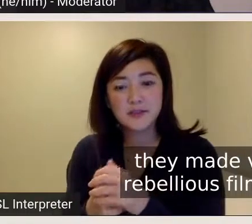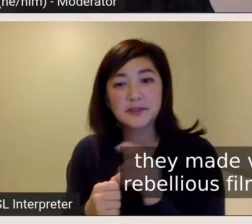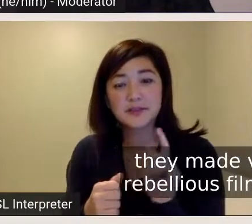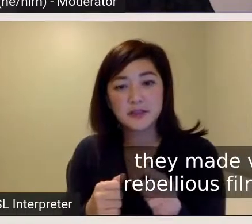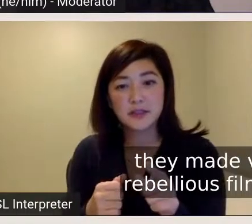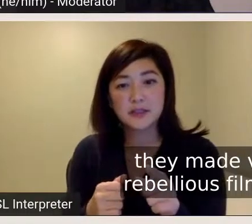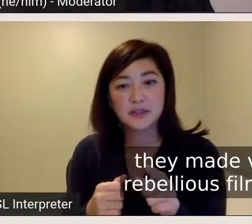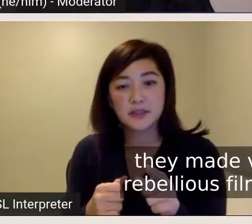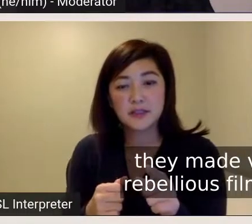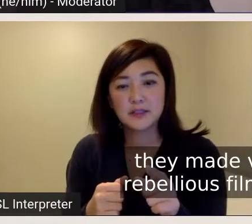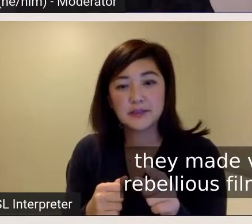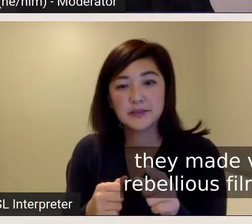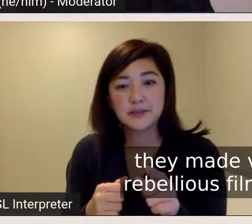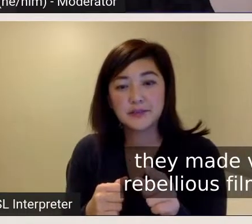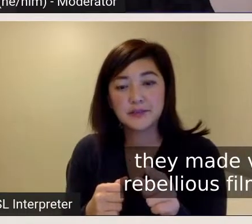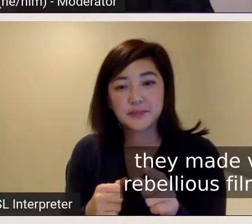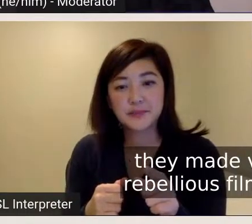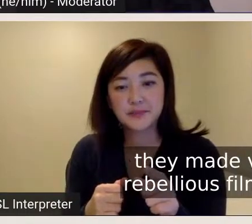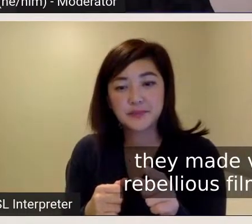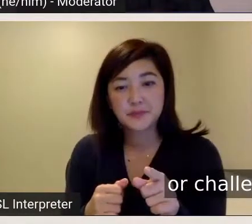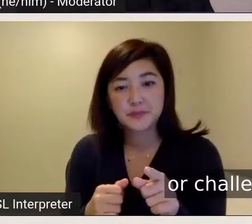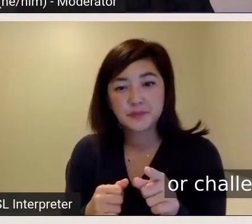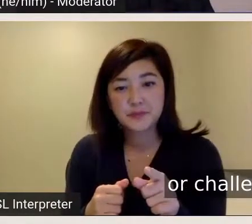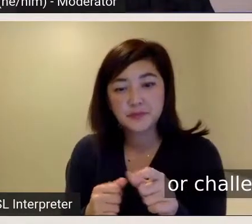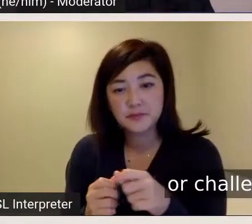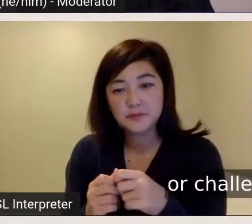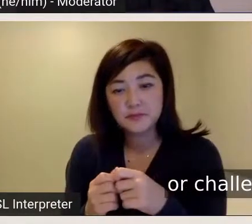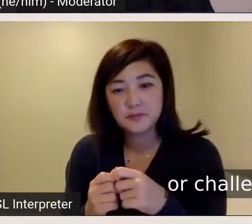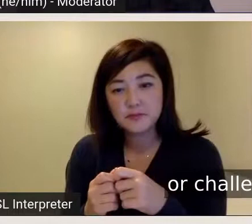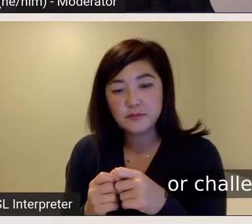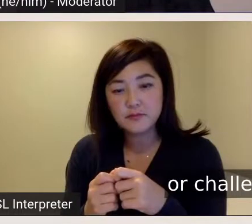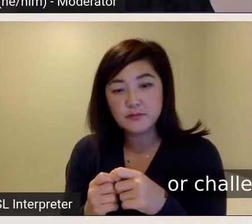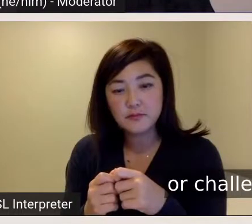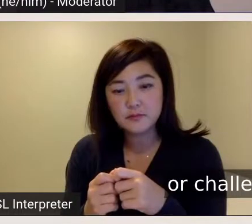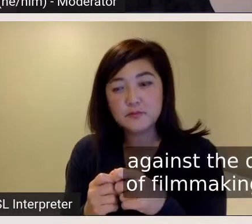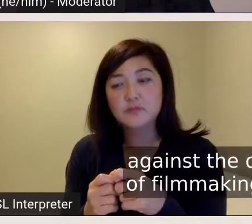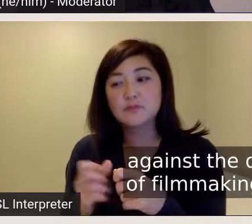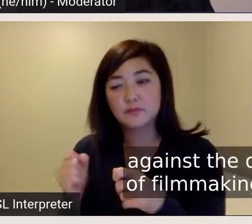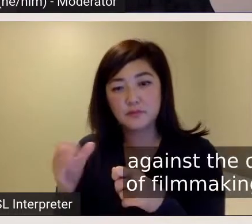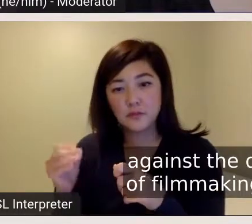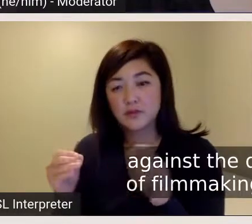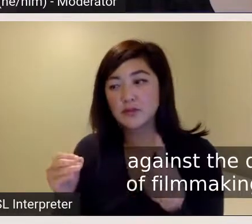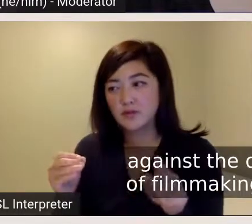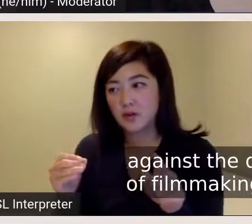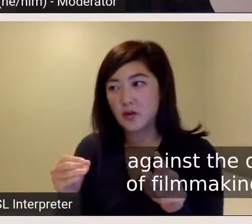important rebellious films, so to speak, or challenging films